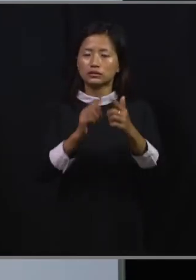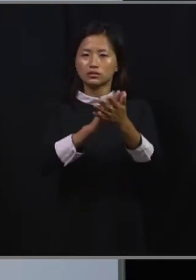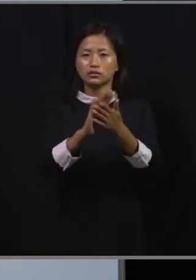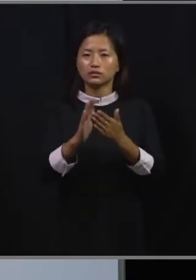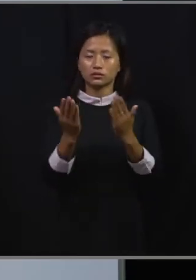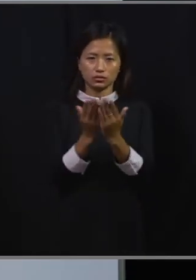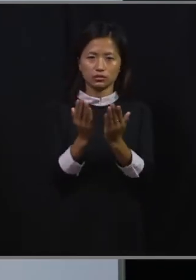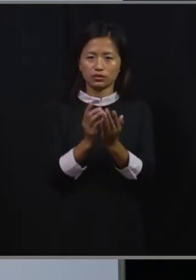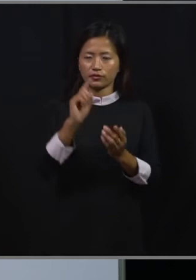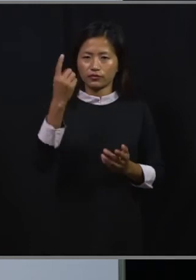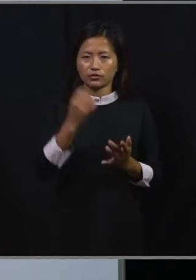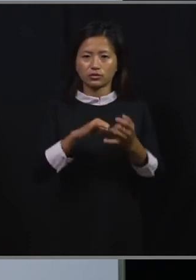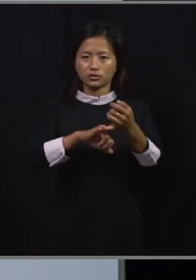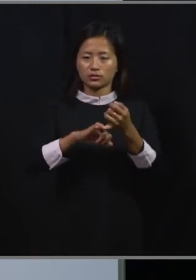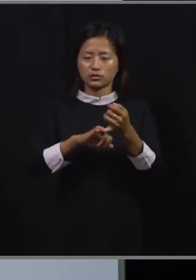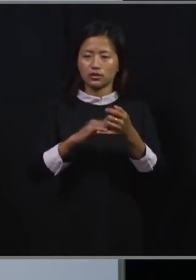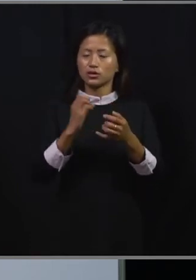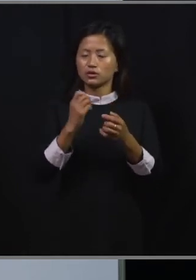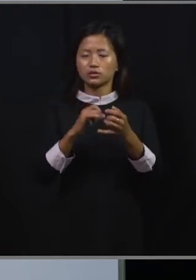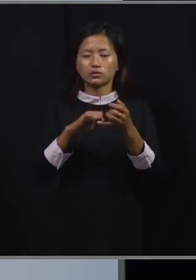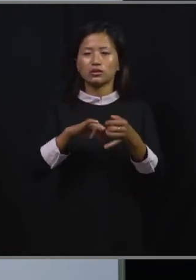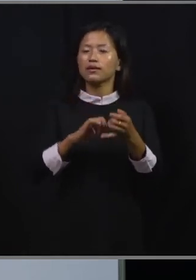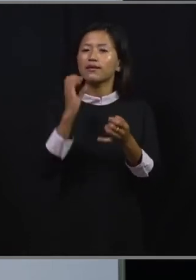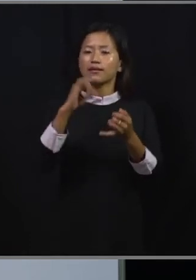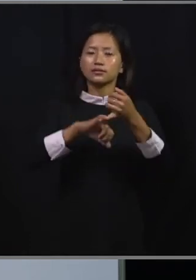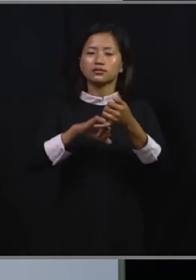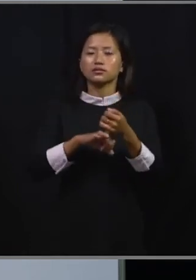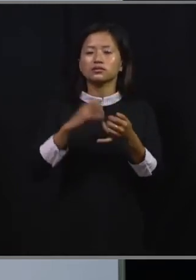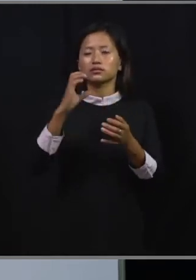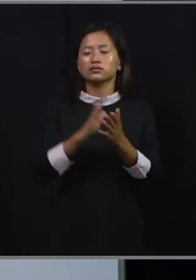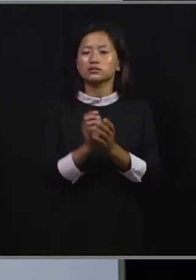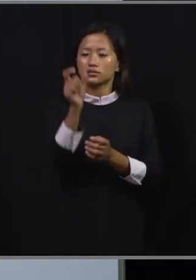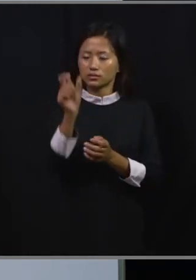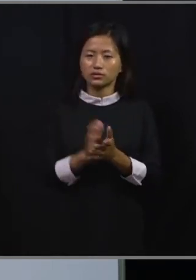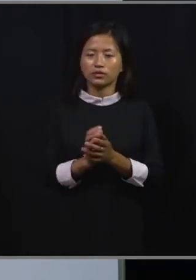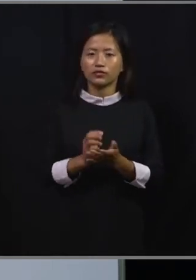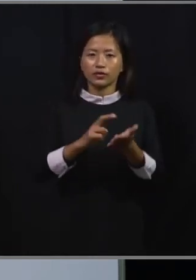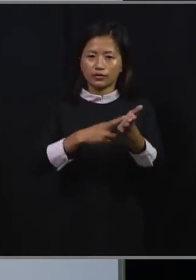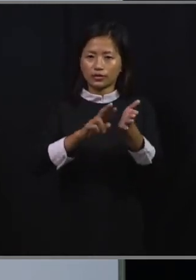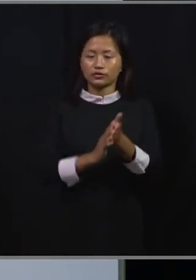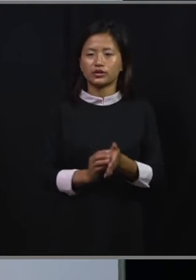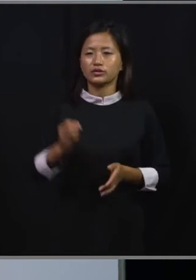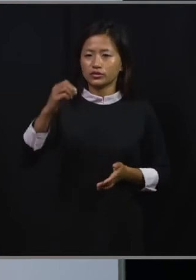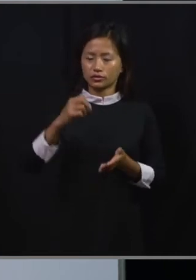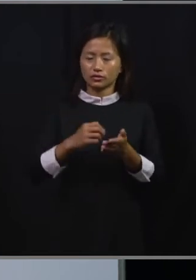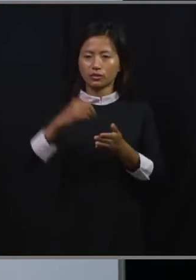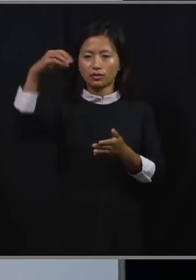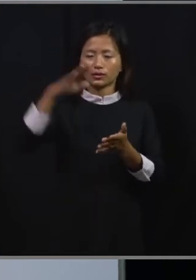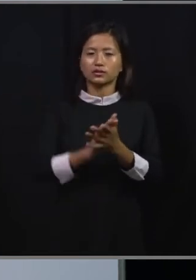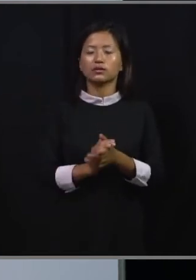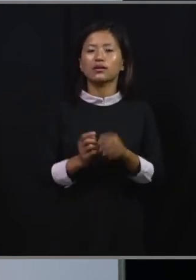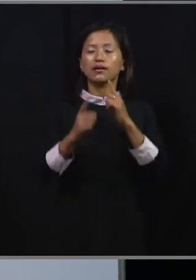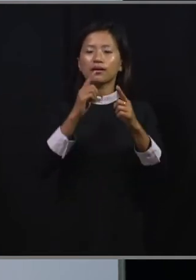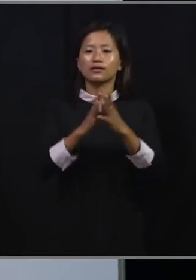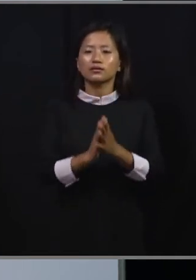because the Heisen is the first scientist that he assumed that light as wave nature. So by assuming the light as wave nature, he